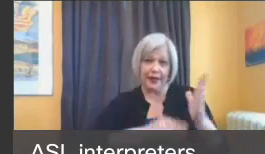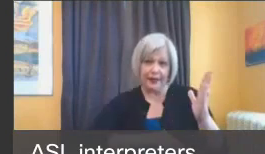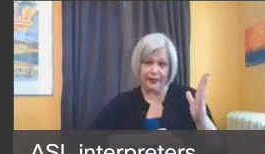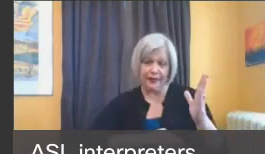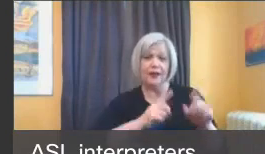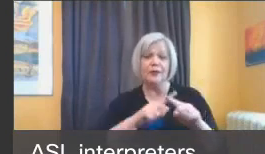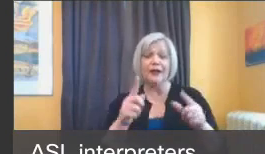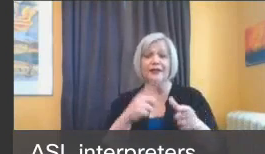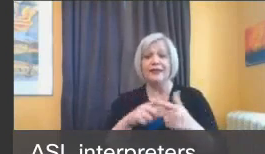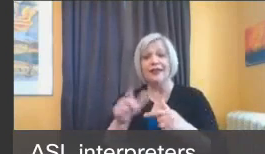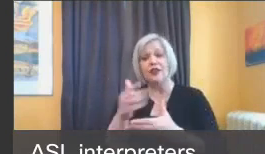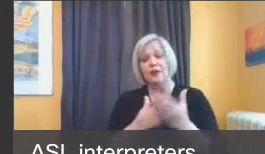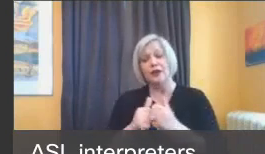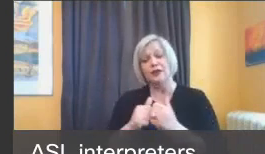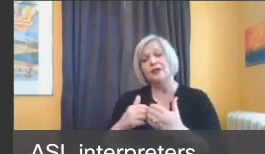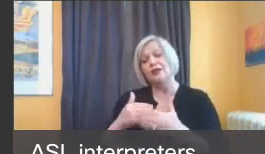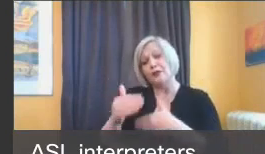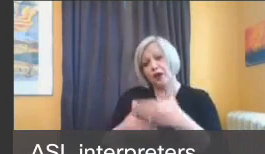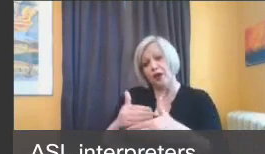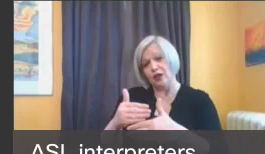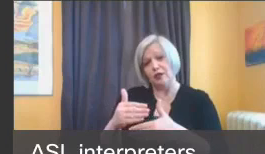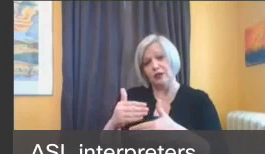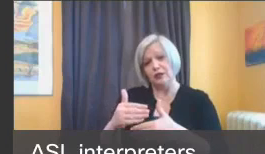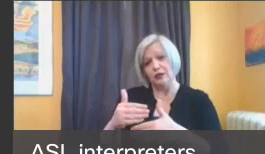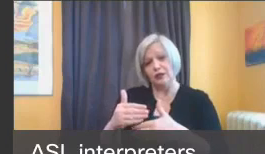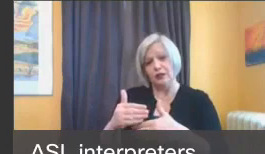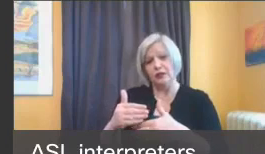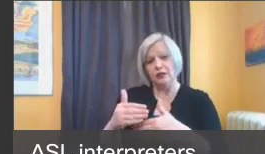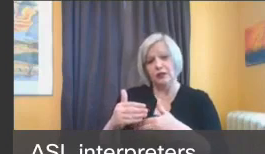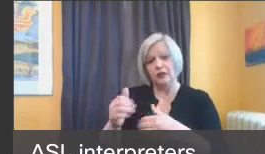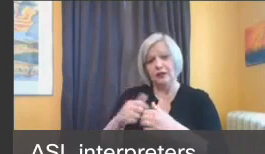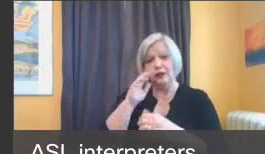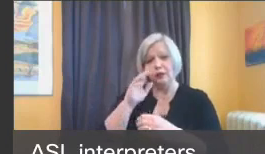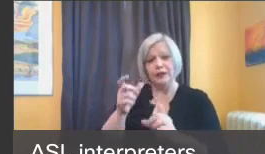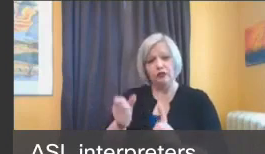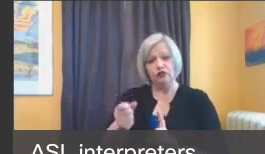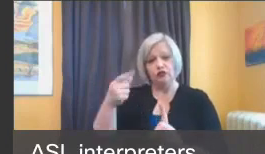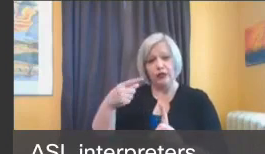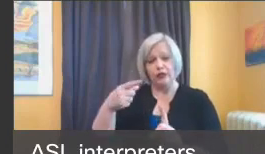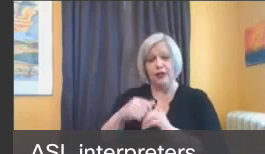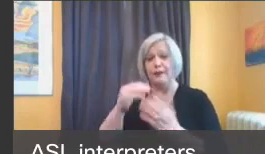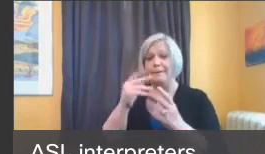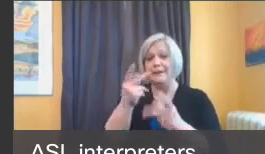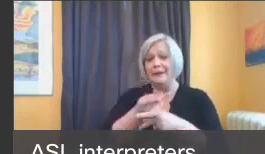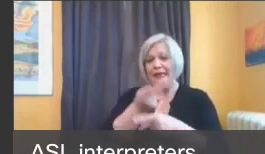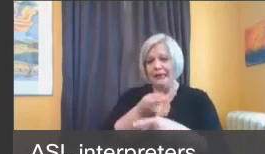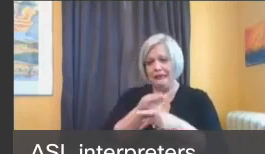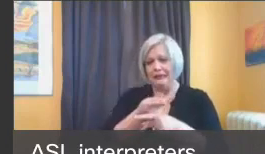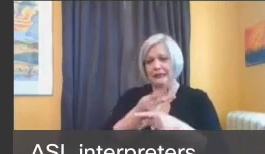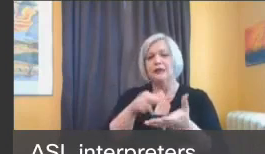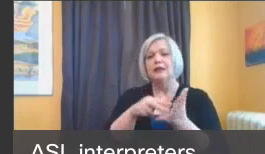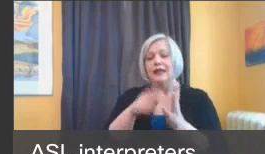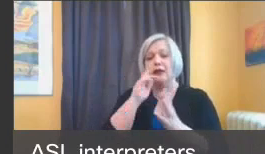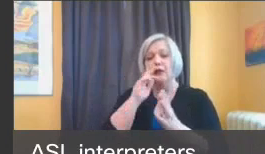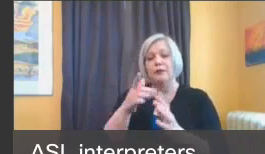go through, which is our list maintenance process, that would be triggered by them by getting a return